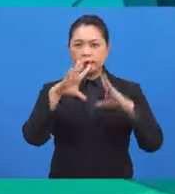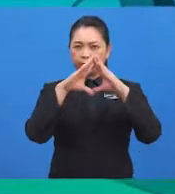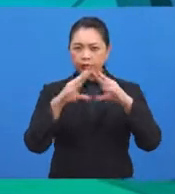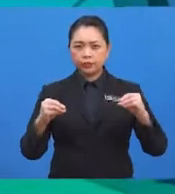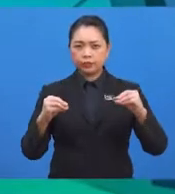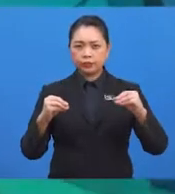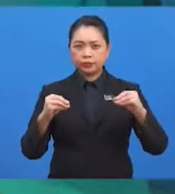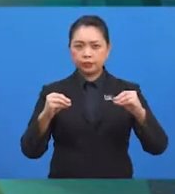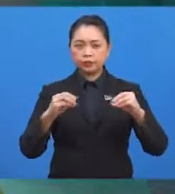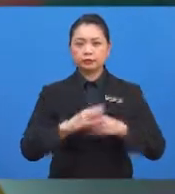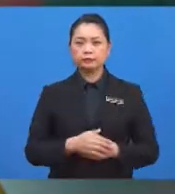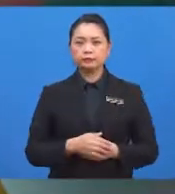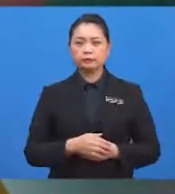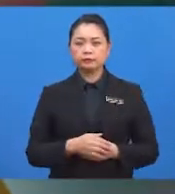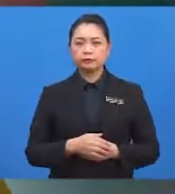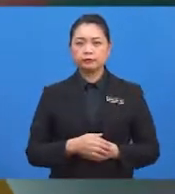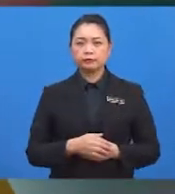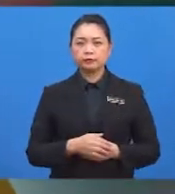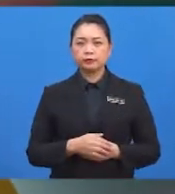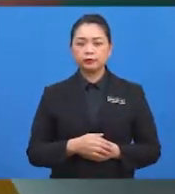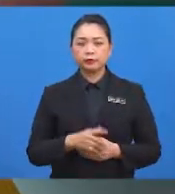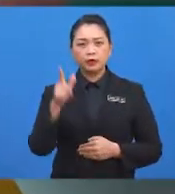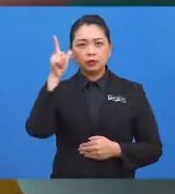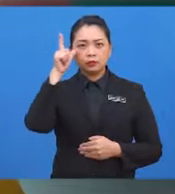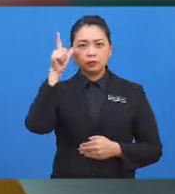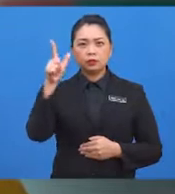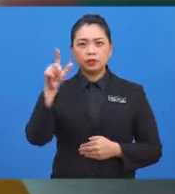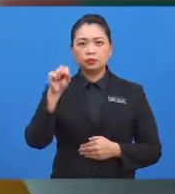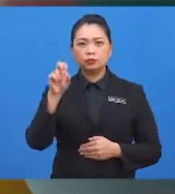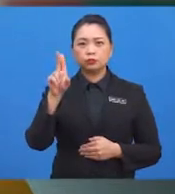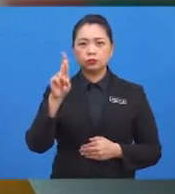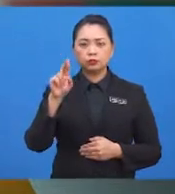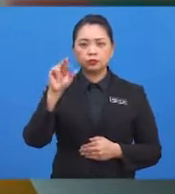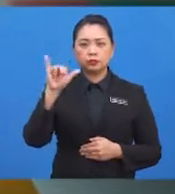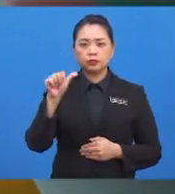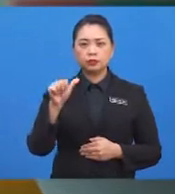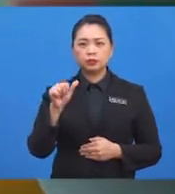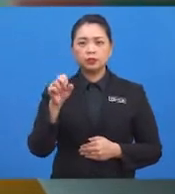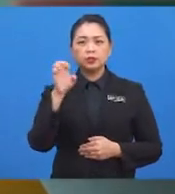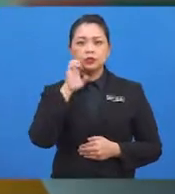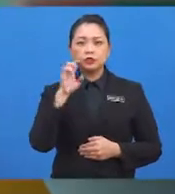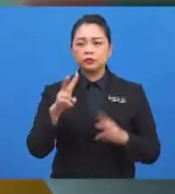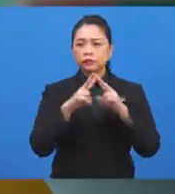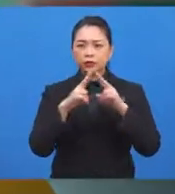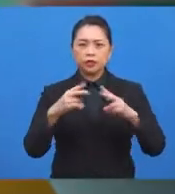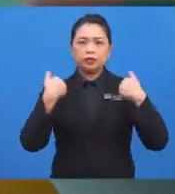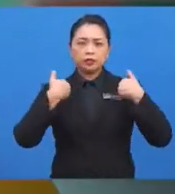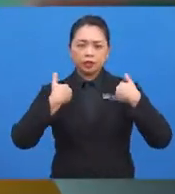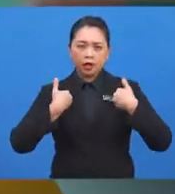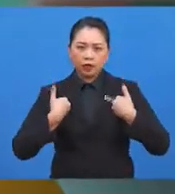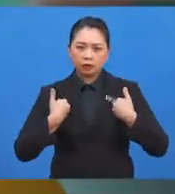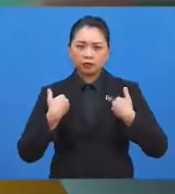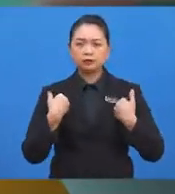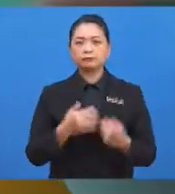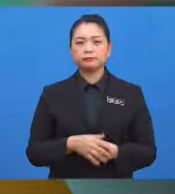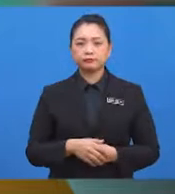robot. Oh dear, look at Dr. Suraya. She's very tired. She's been working